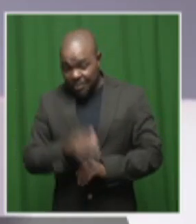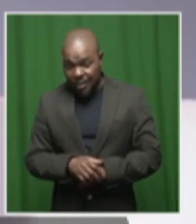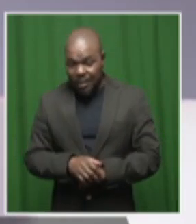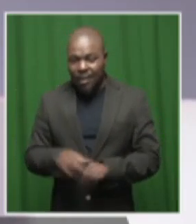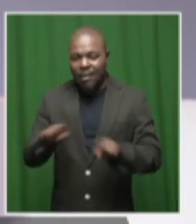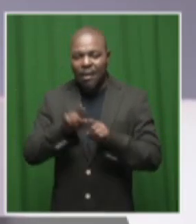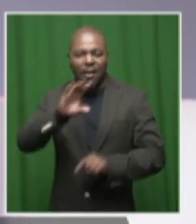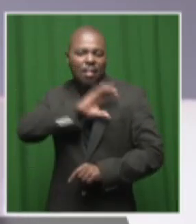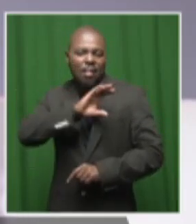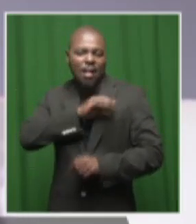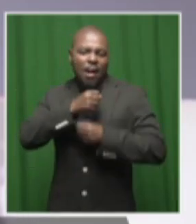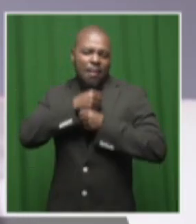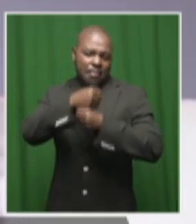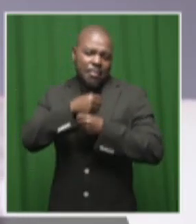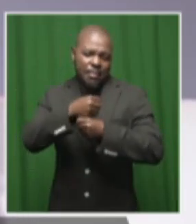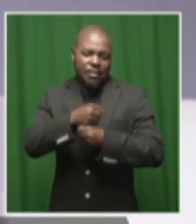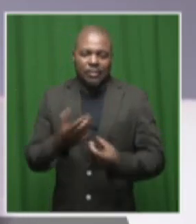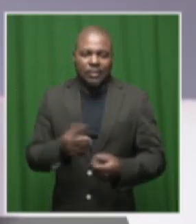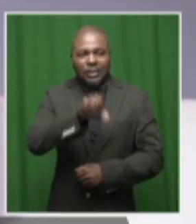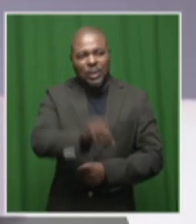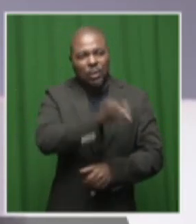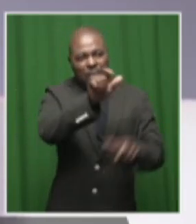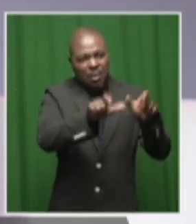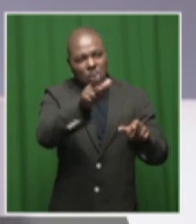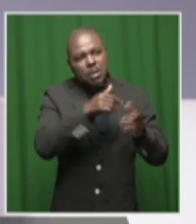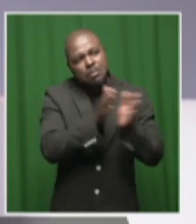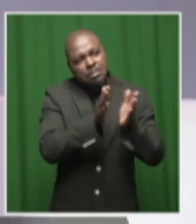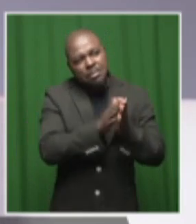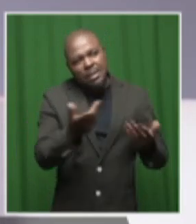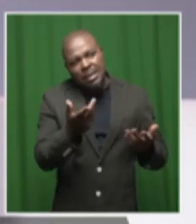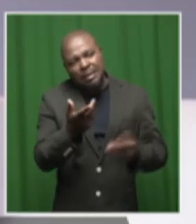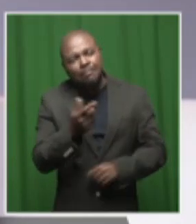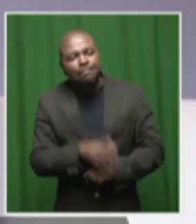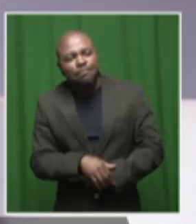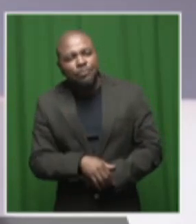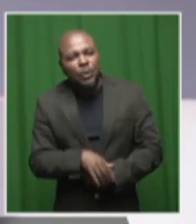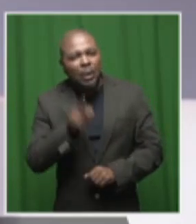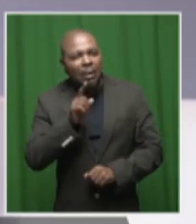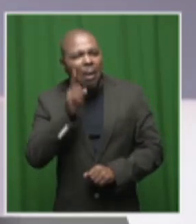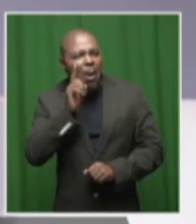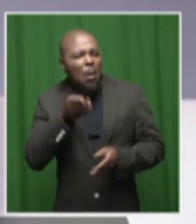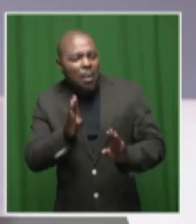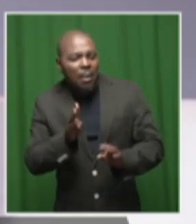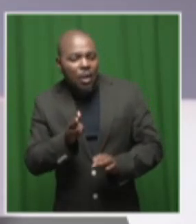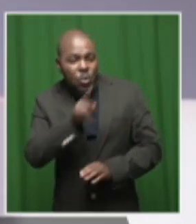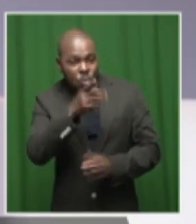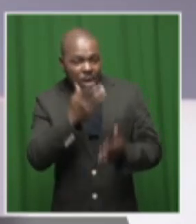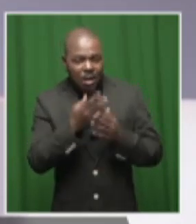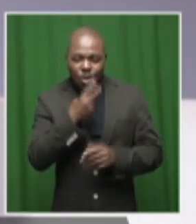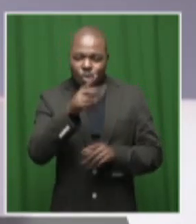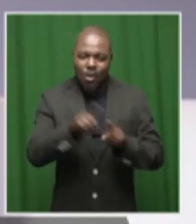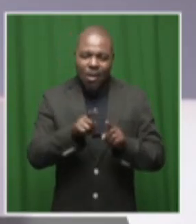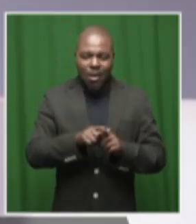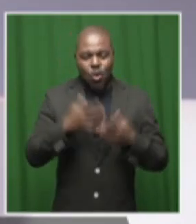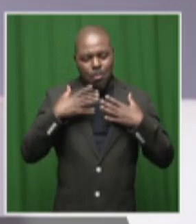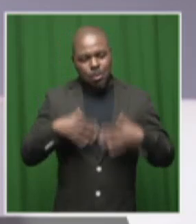consumer campaign where we're asking South Africans. We've had to find a relatable way to say to South Africans, you can look pretty cool wearing